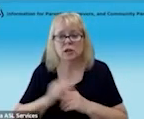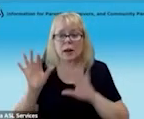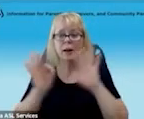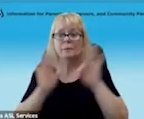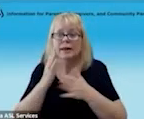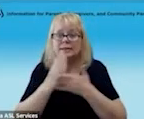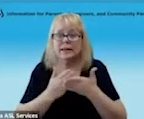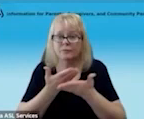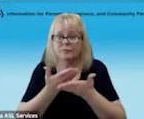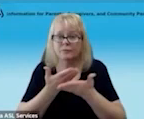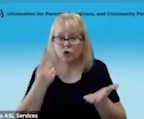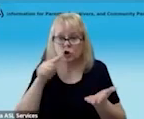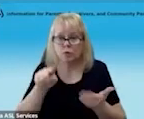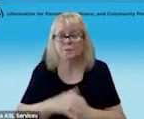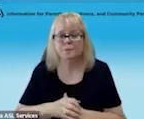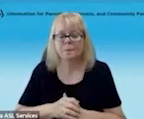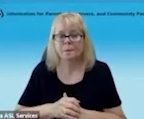her. Next slide.